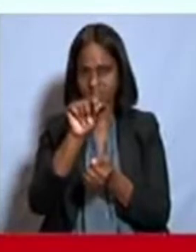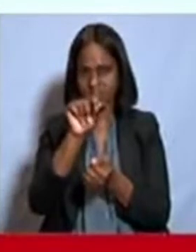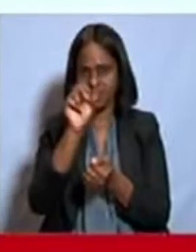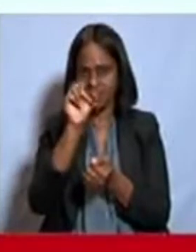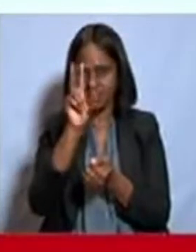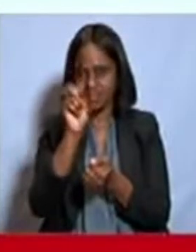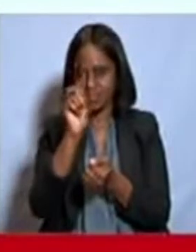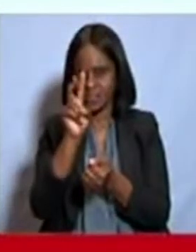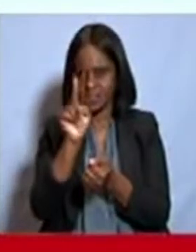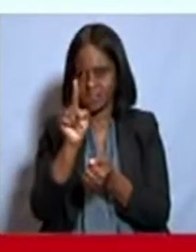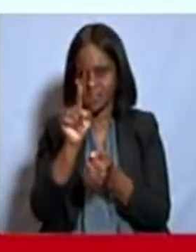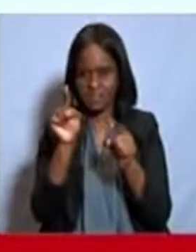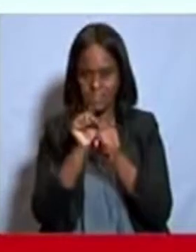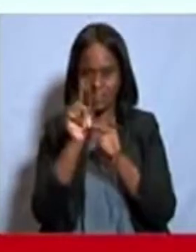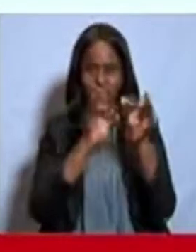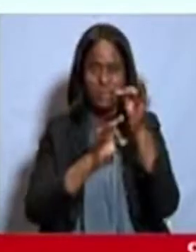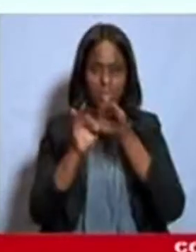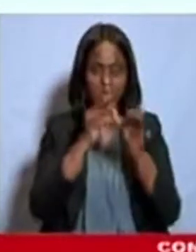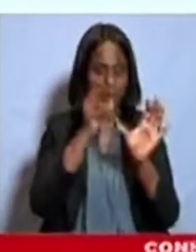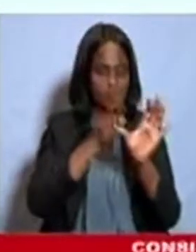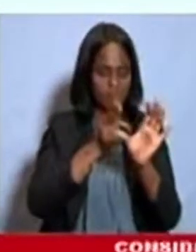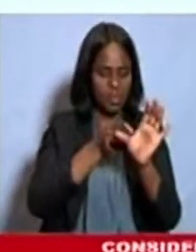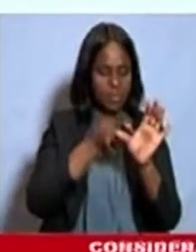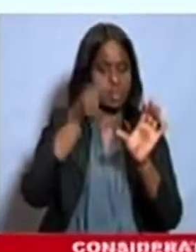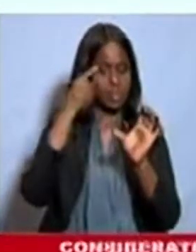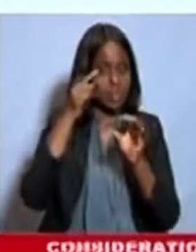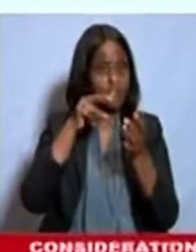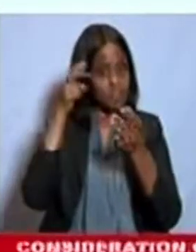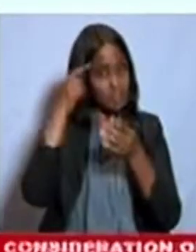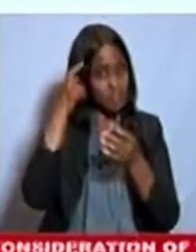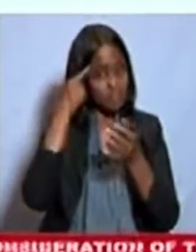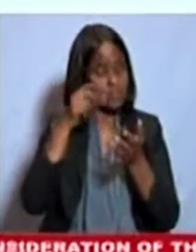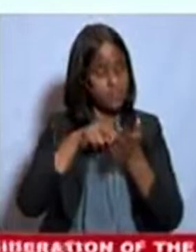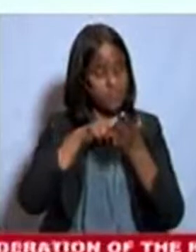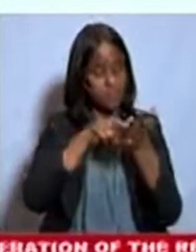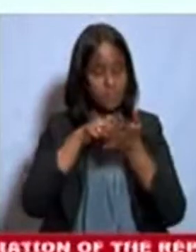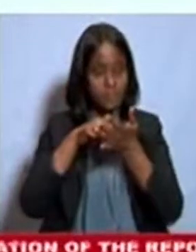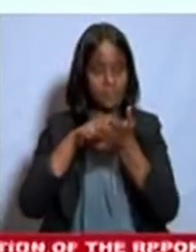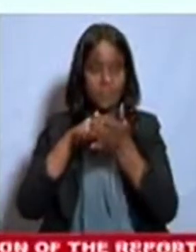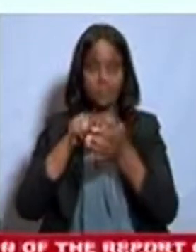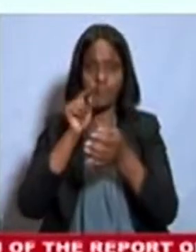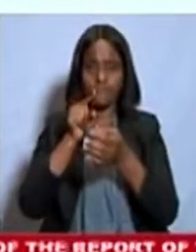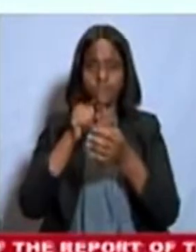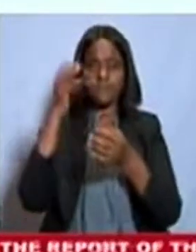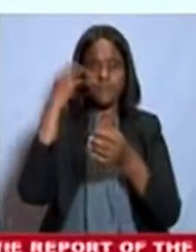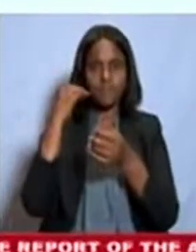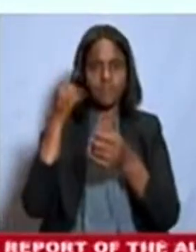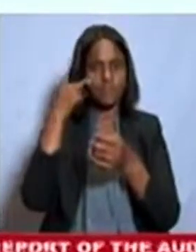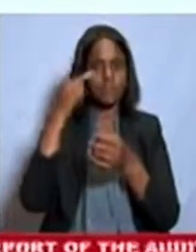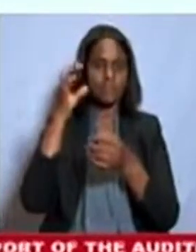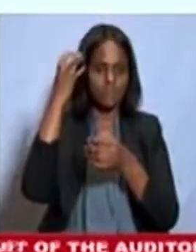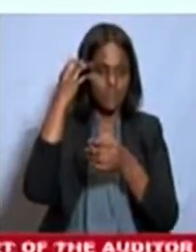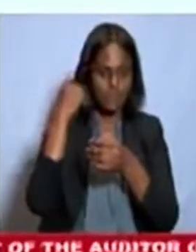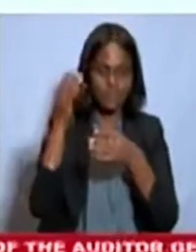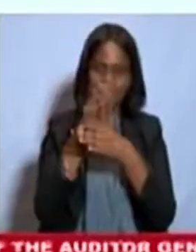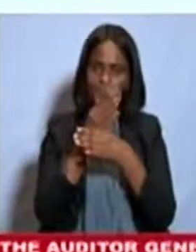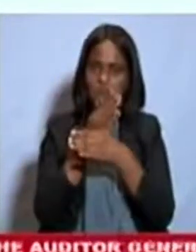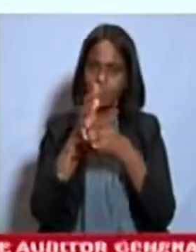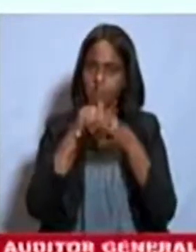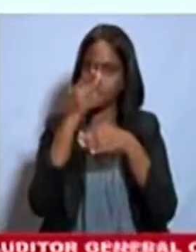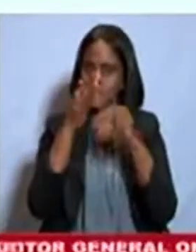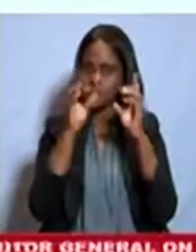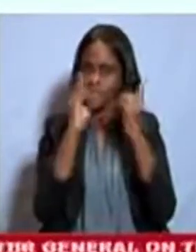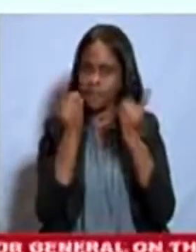2012 stipulate that fuel for government transport, which is required to take officers for official business outside the